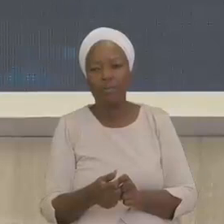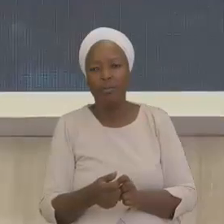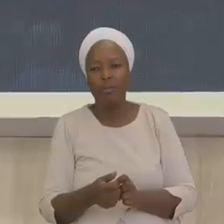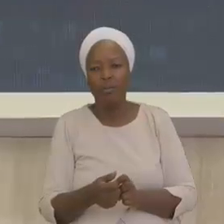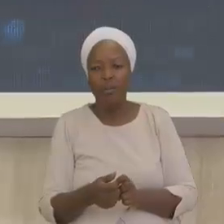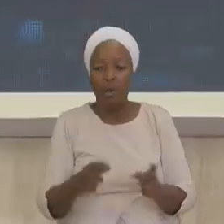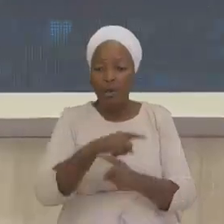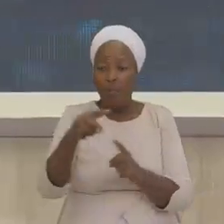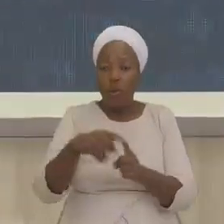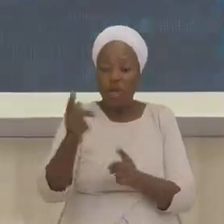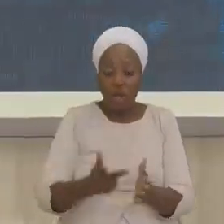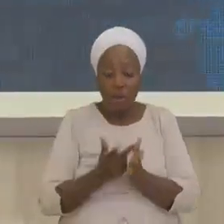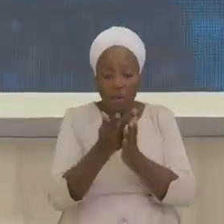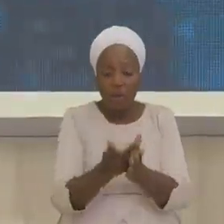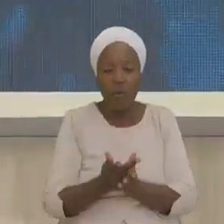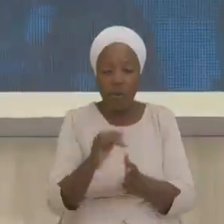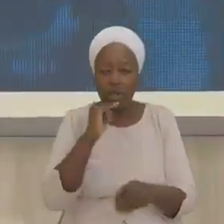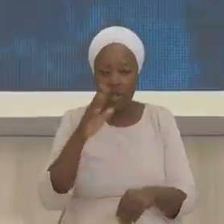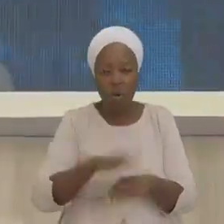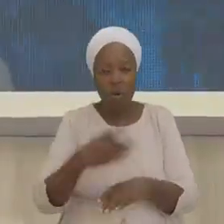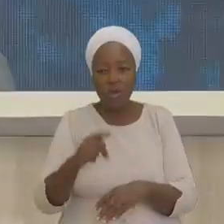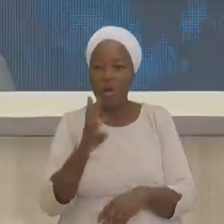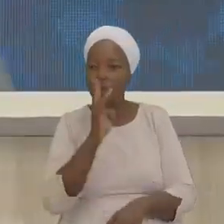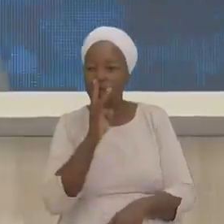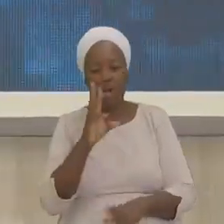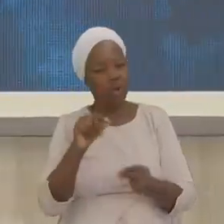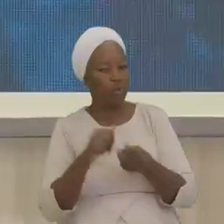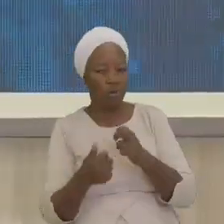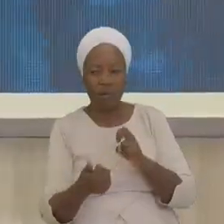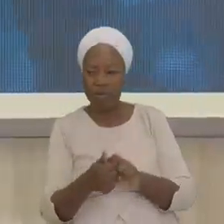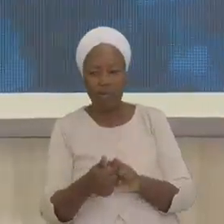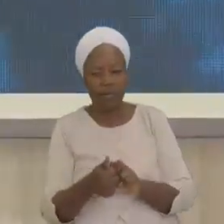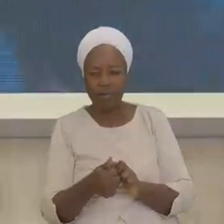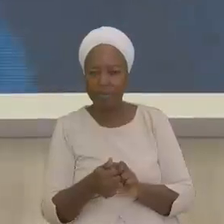When the boat is on the water, no problem.